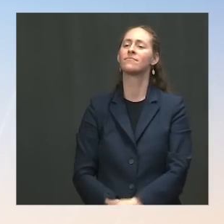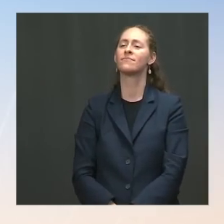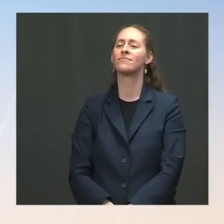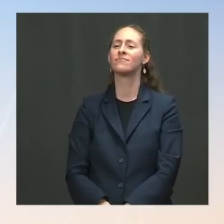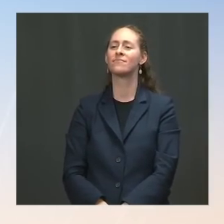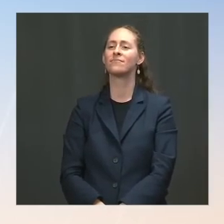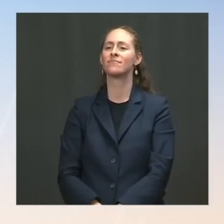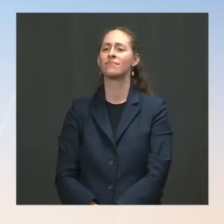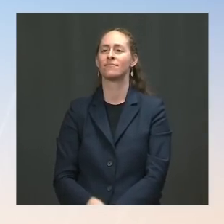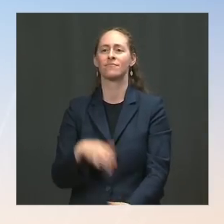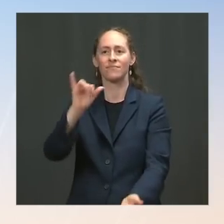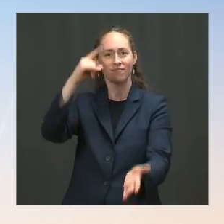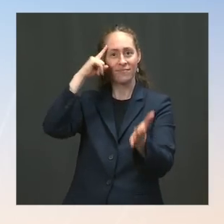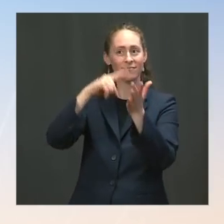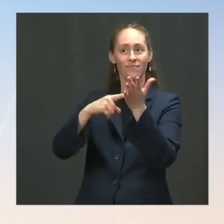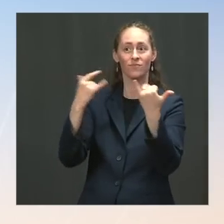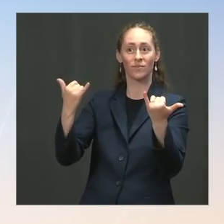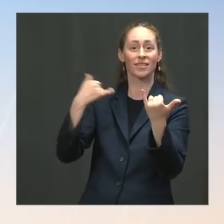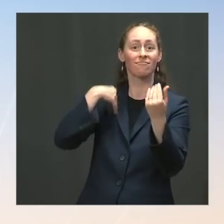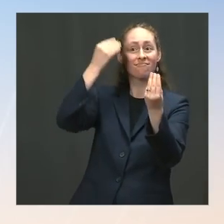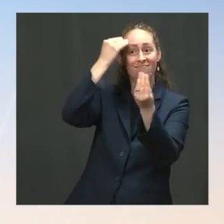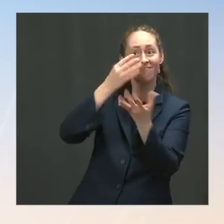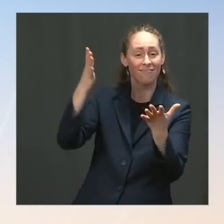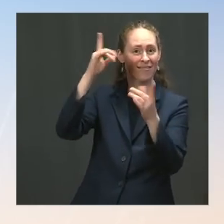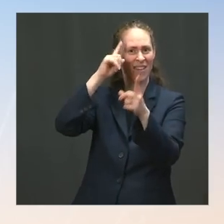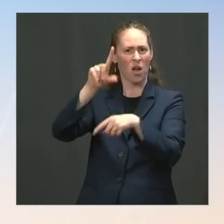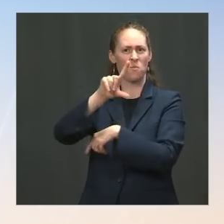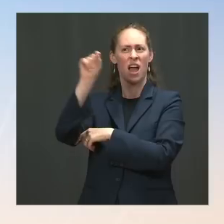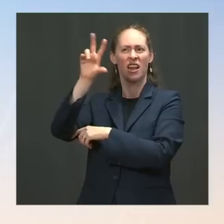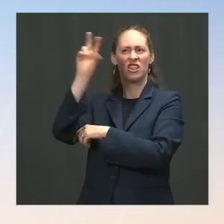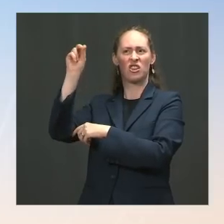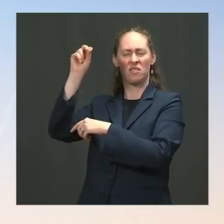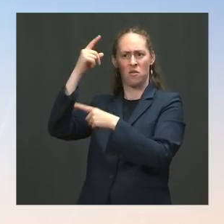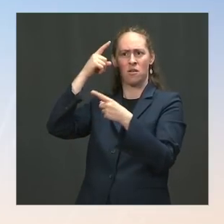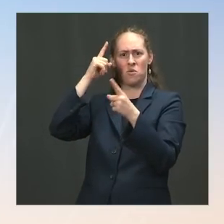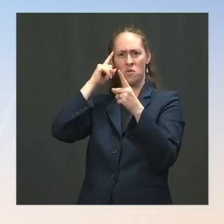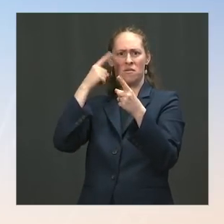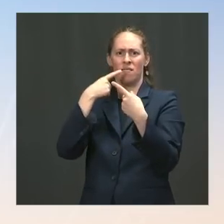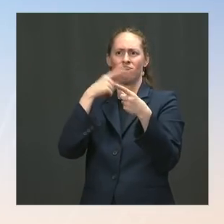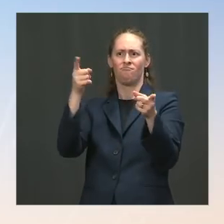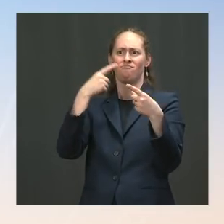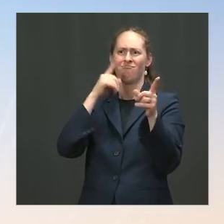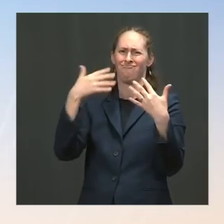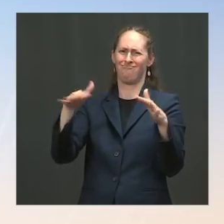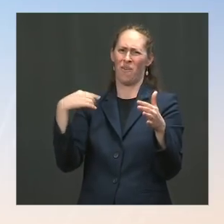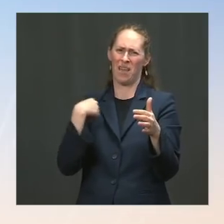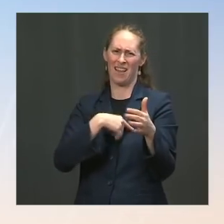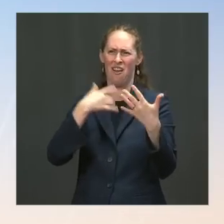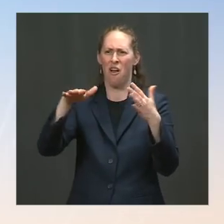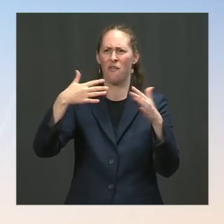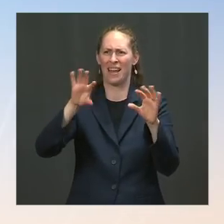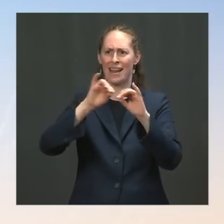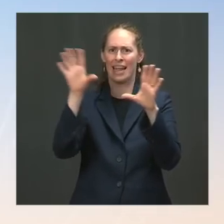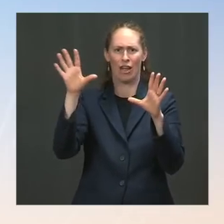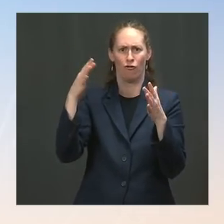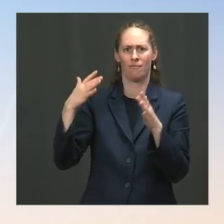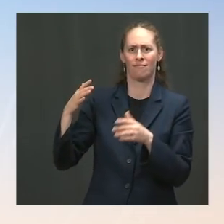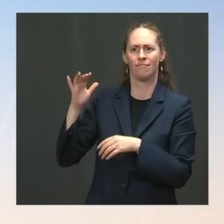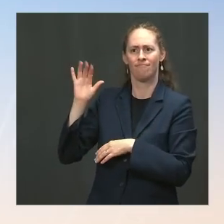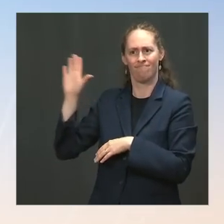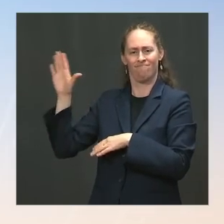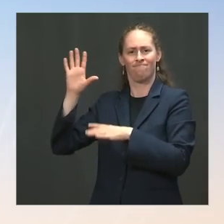about that show clear initiative and commitment from this administration to make electric vehicles